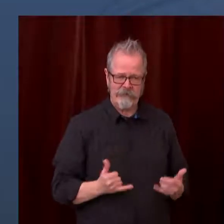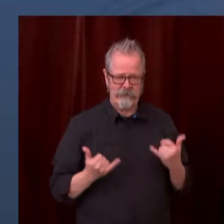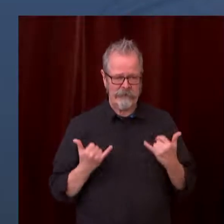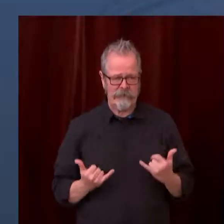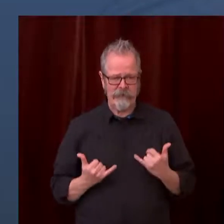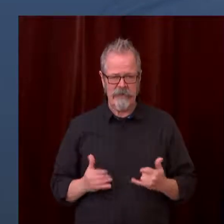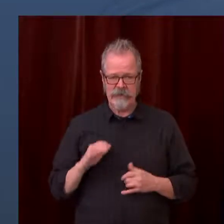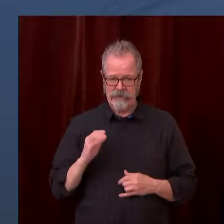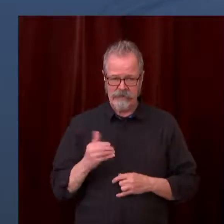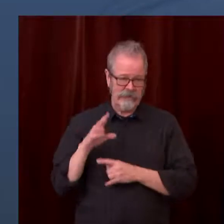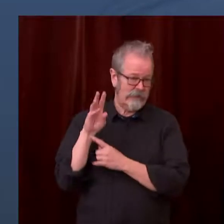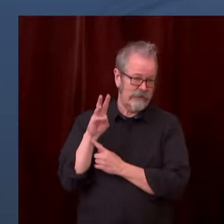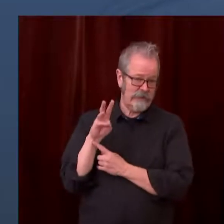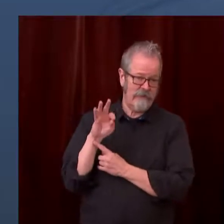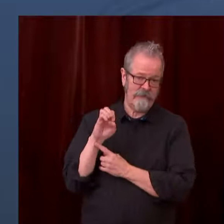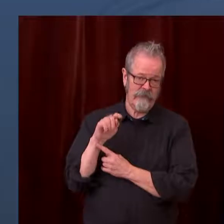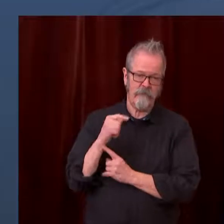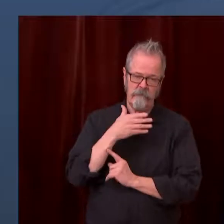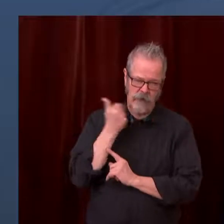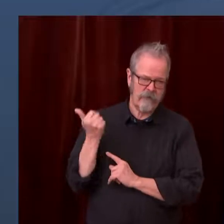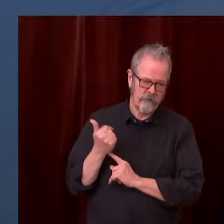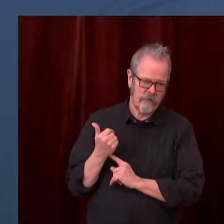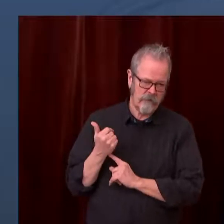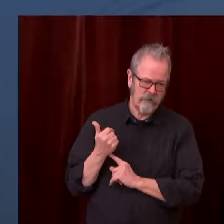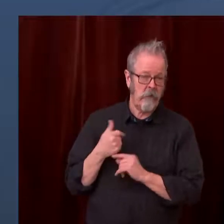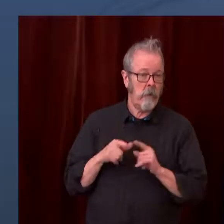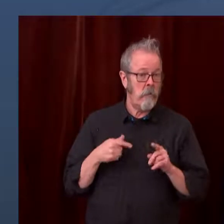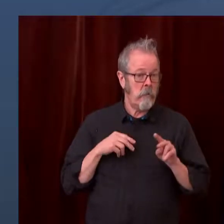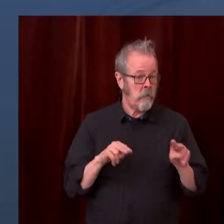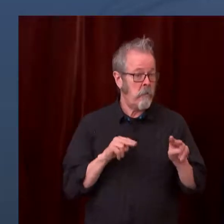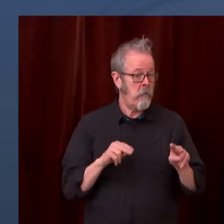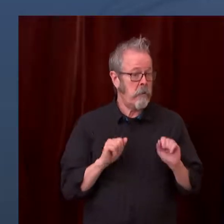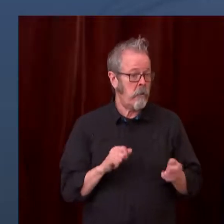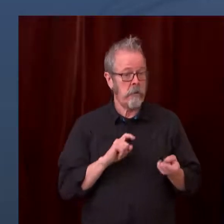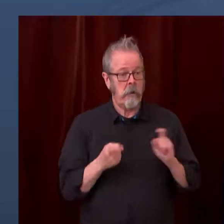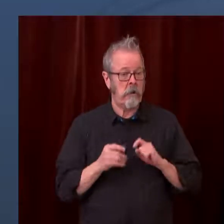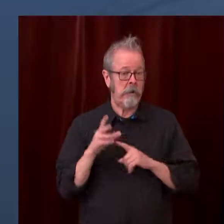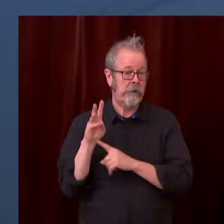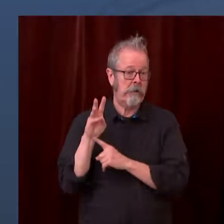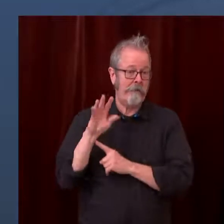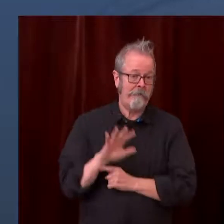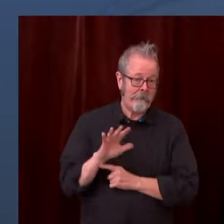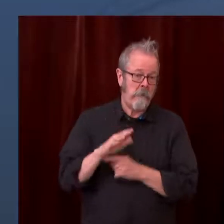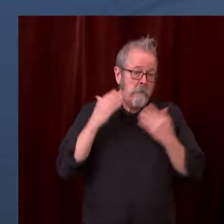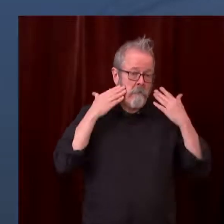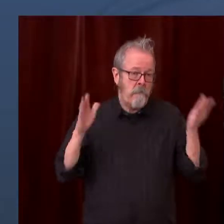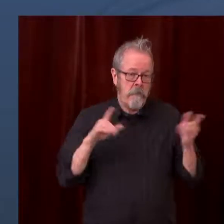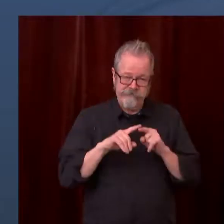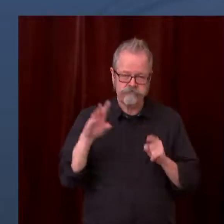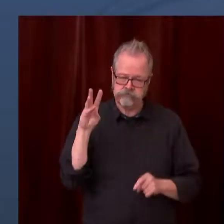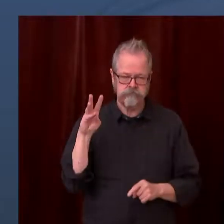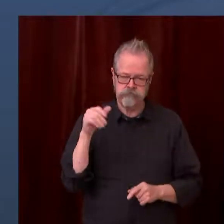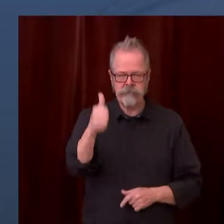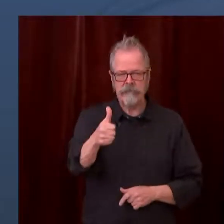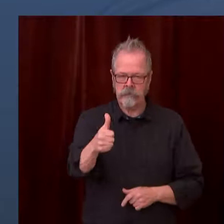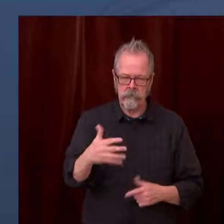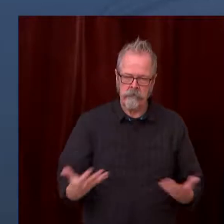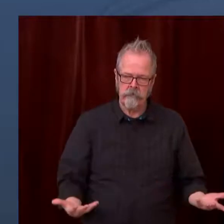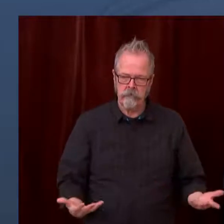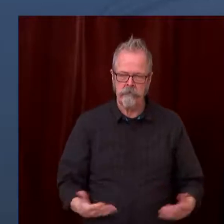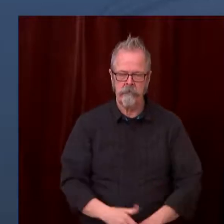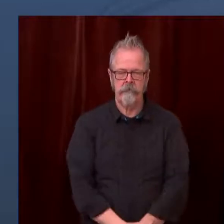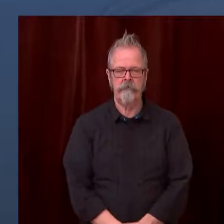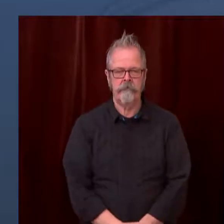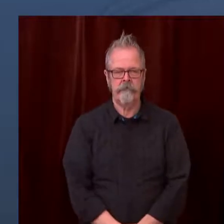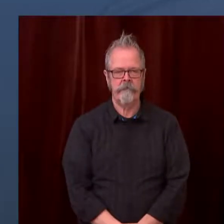the evidence that's out there. If I had a nickel for every excuse I have heard